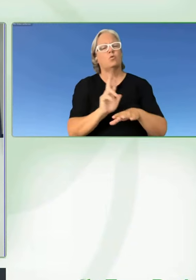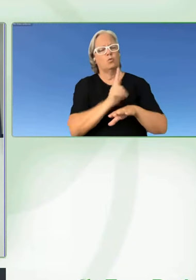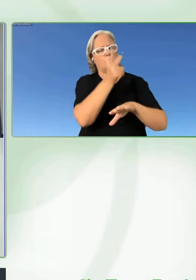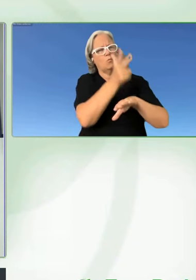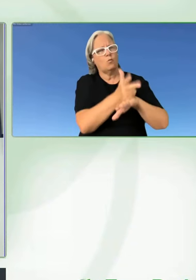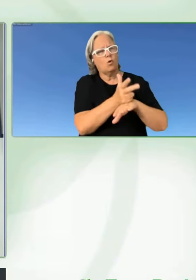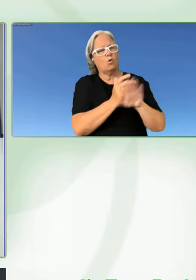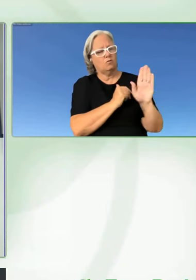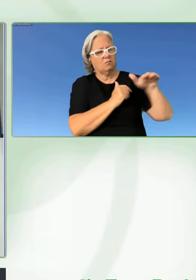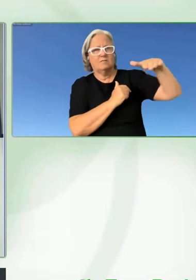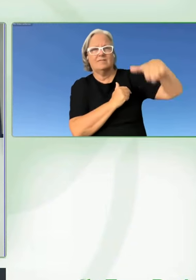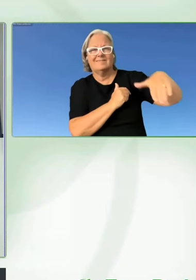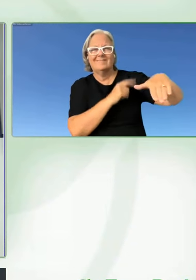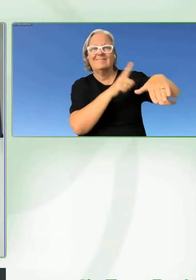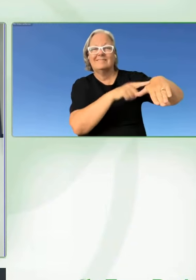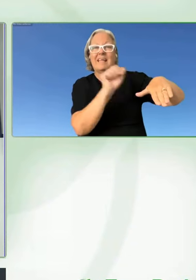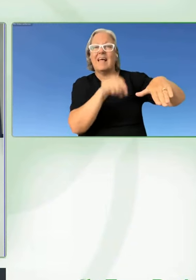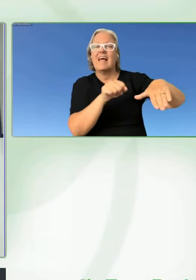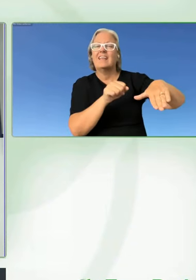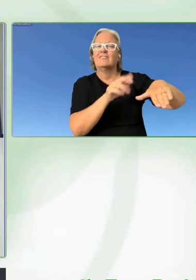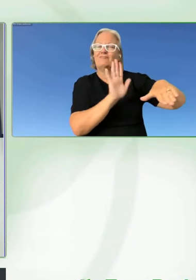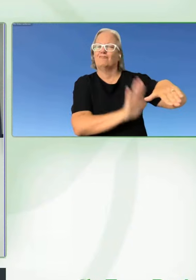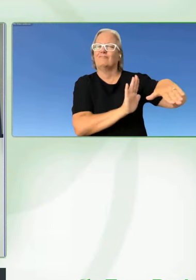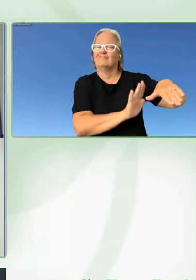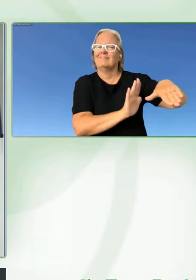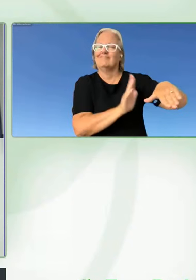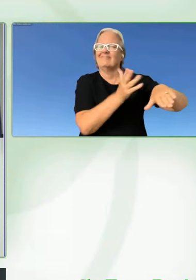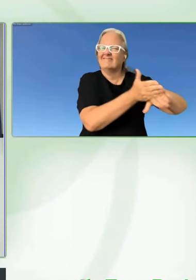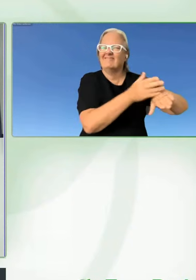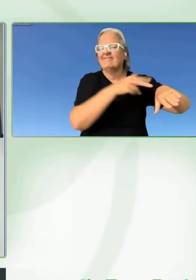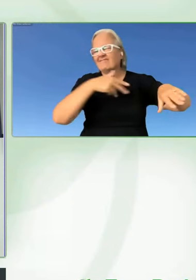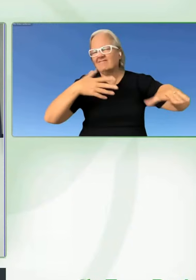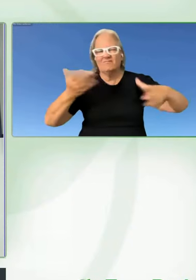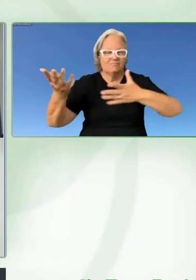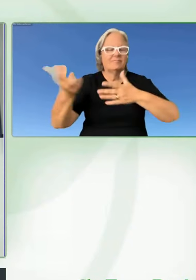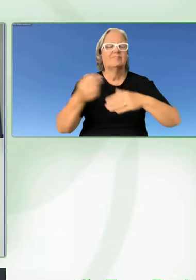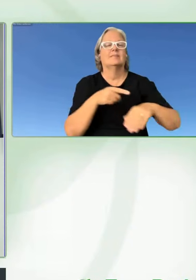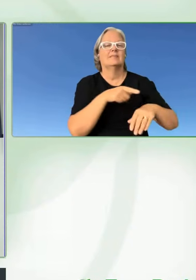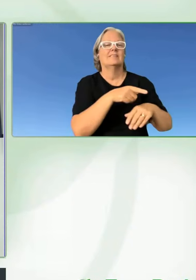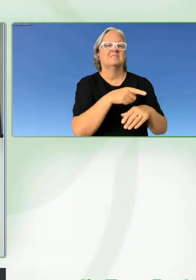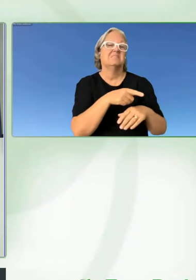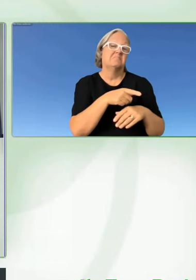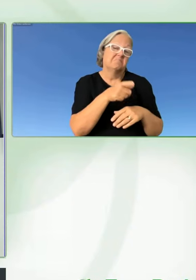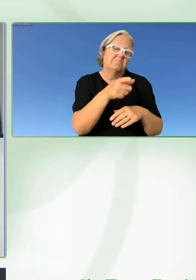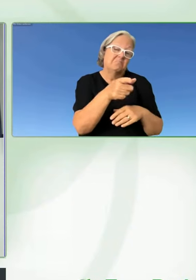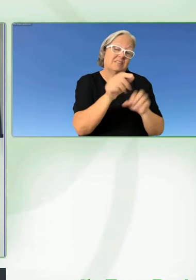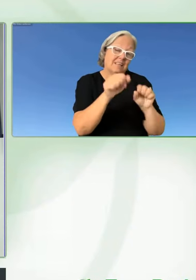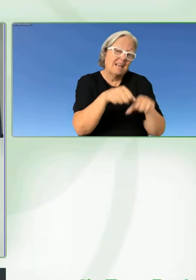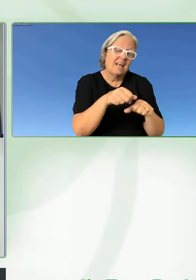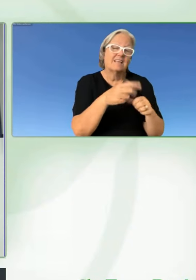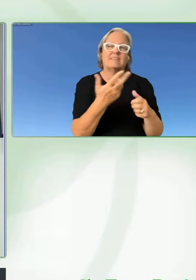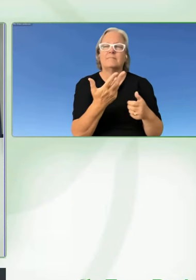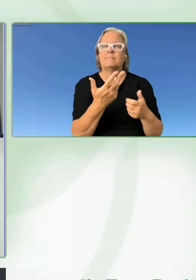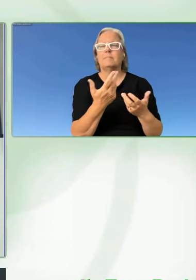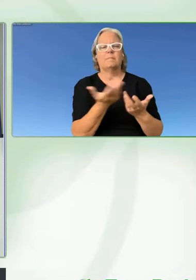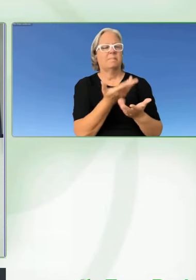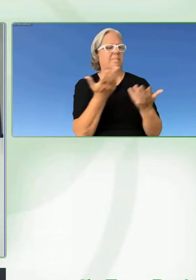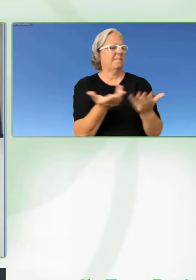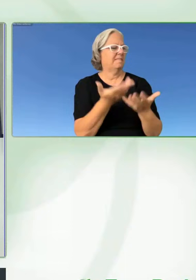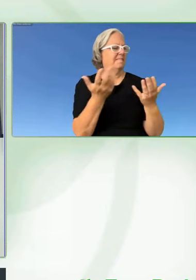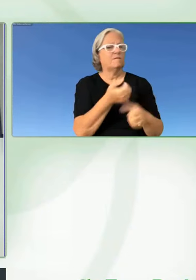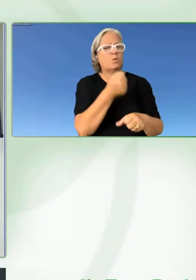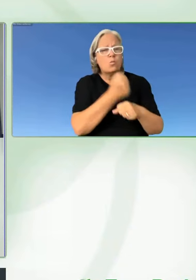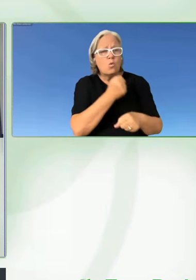with disabilities can use the public parking spaces